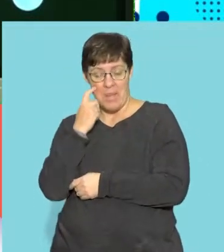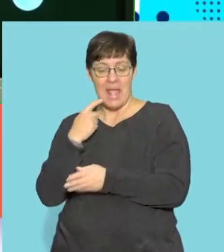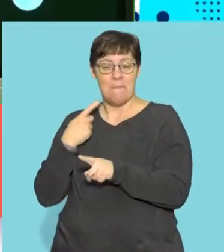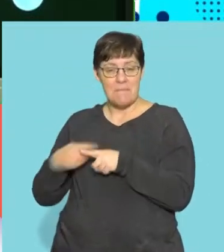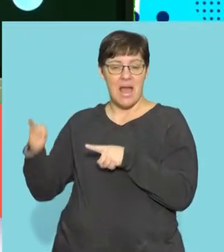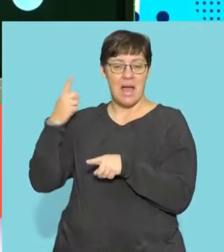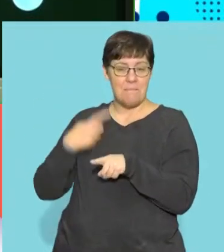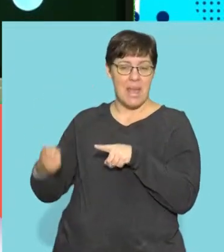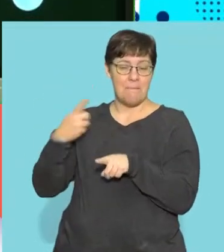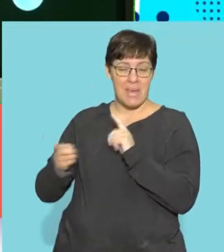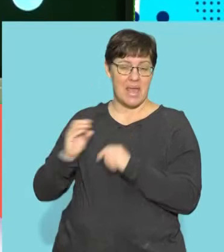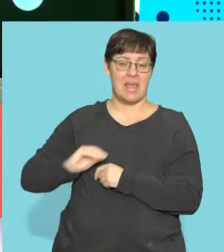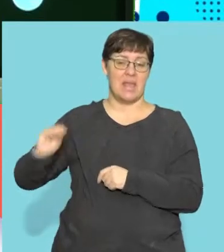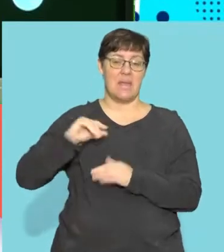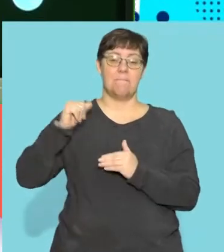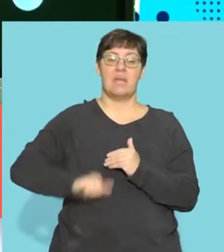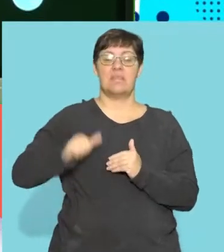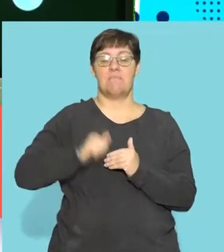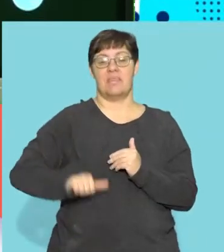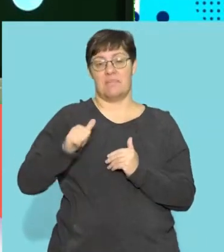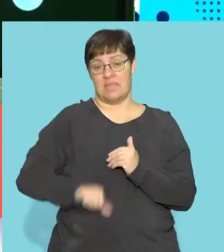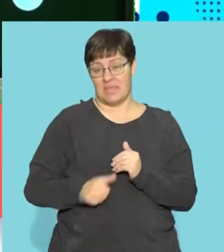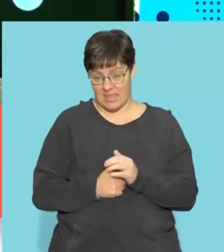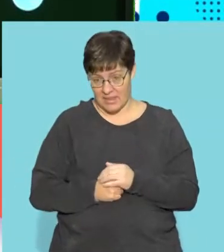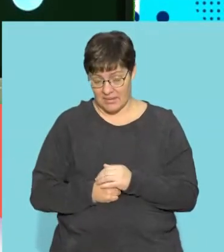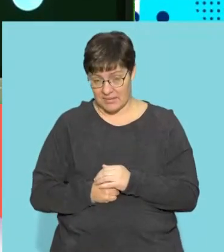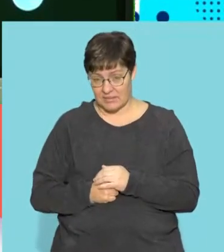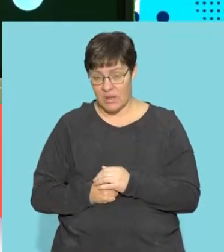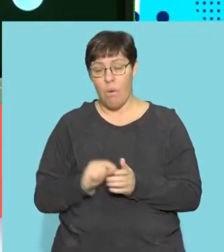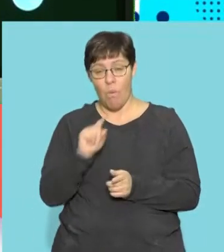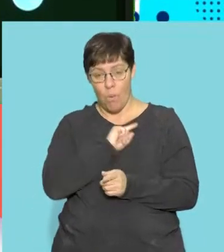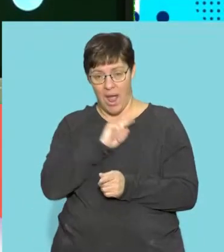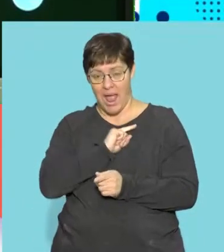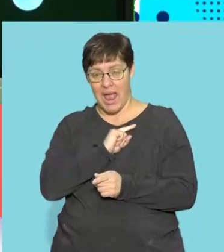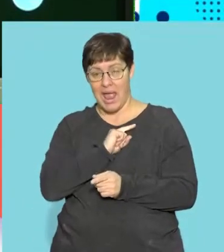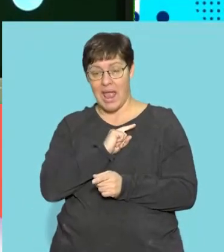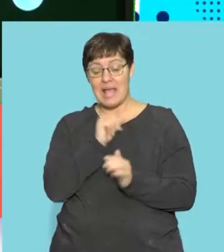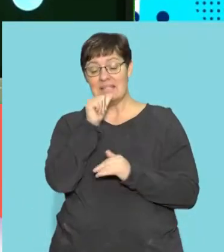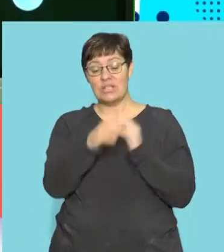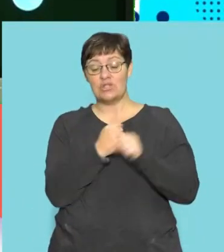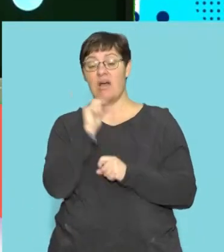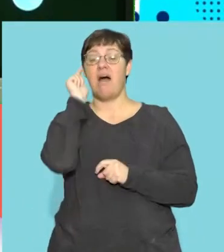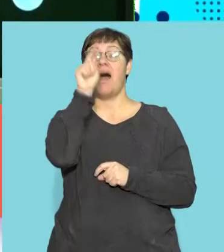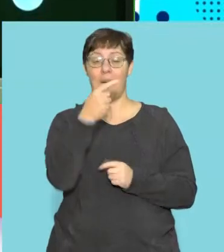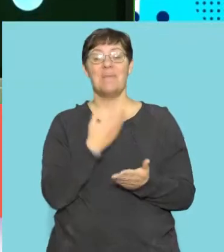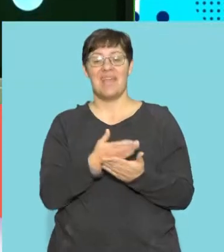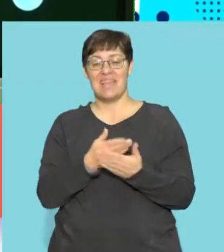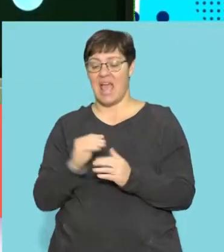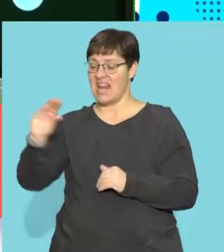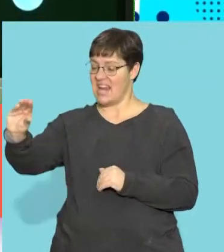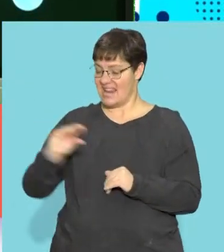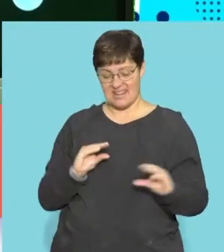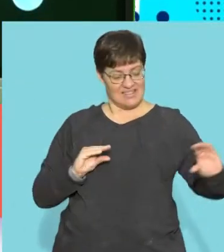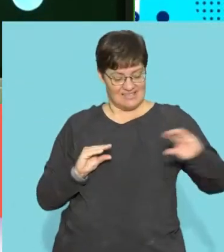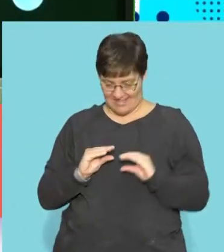into this investment account on a month-to-month basis in order to make up an amount of